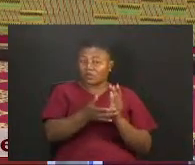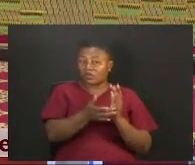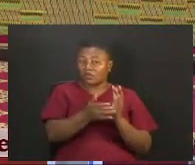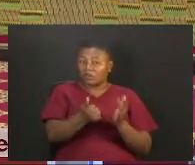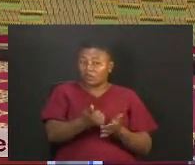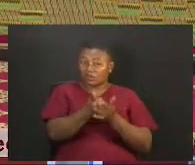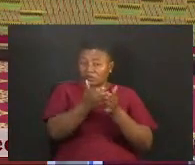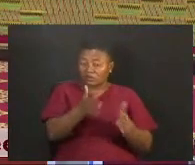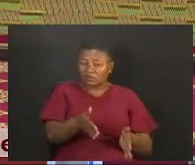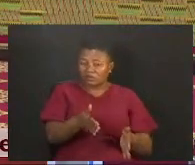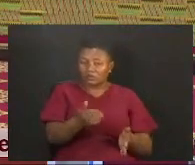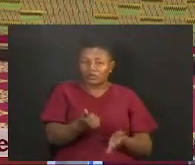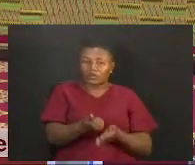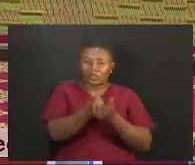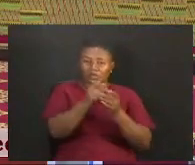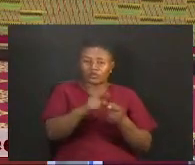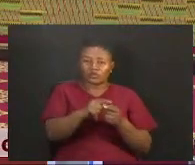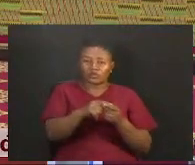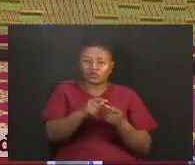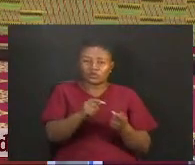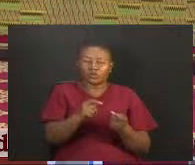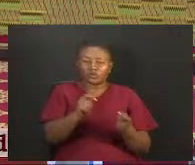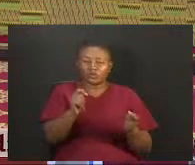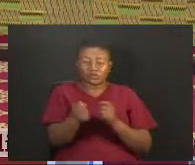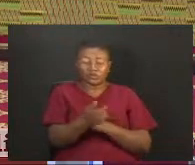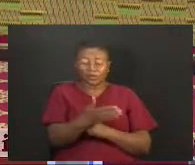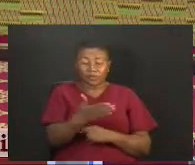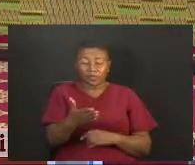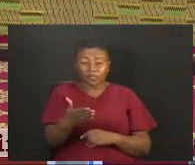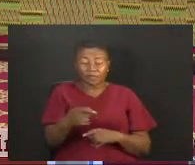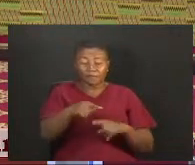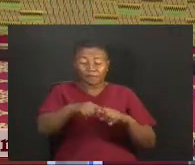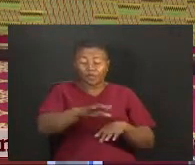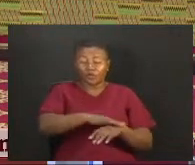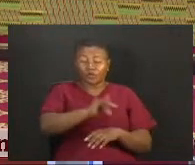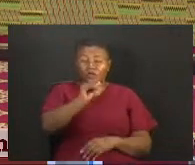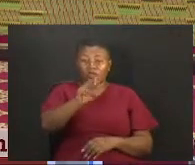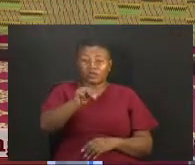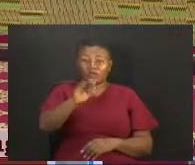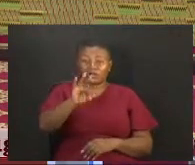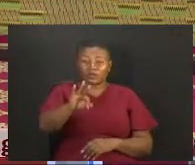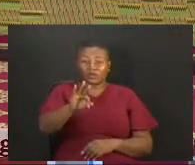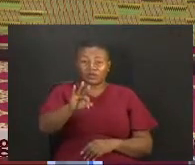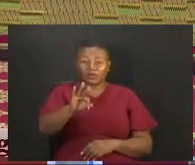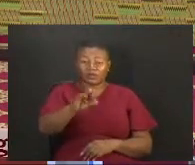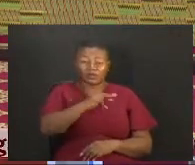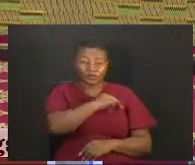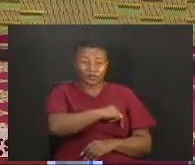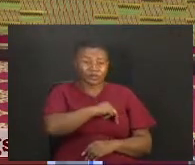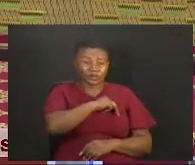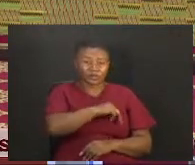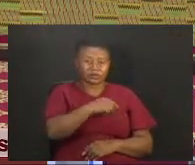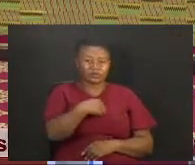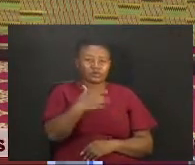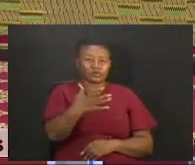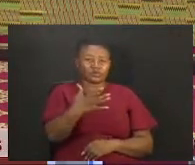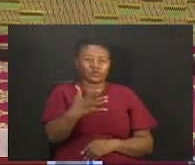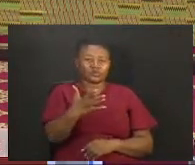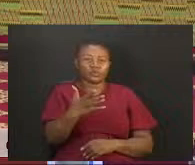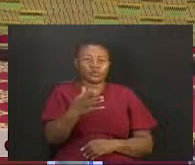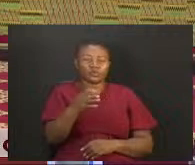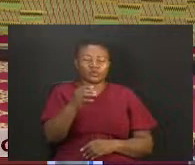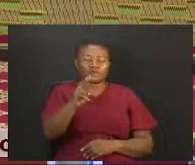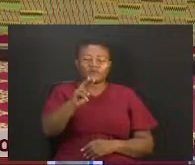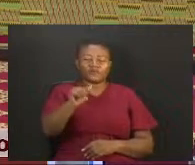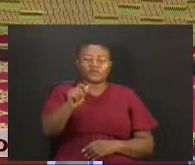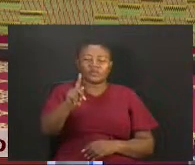our reform. Mr. Speaker, ahead of the IMF Technical Assistance Mission, I will inaugurate a VAT reform task